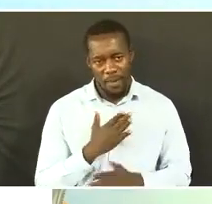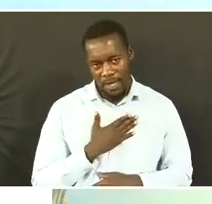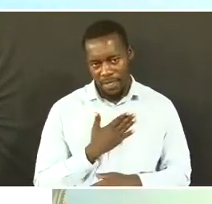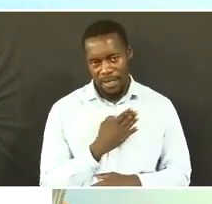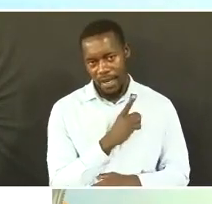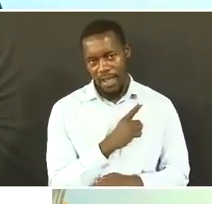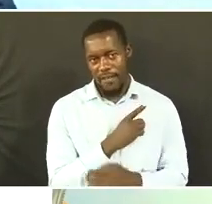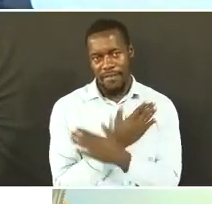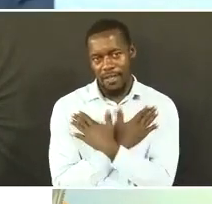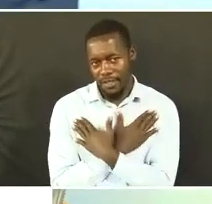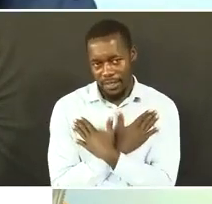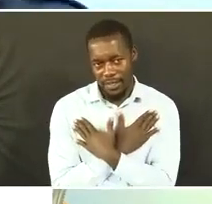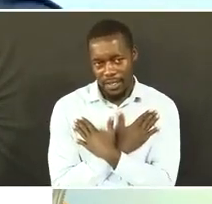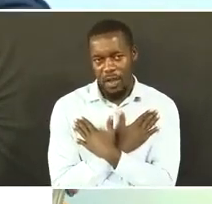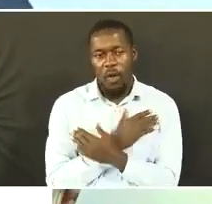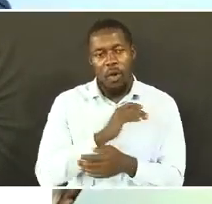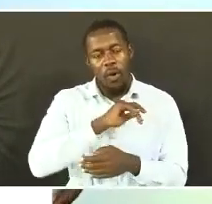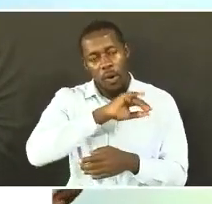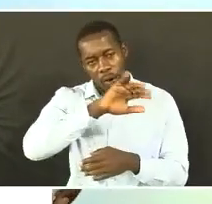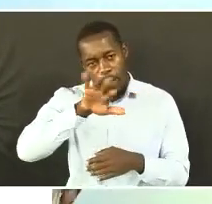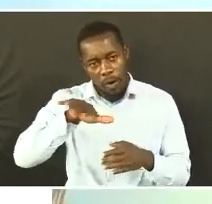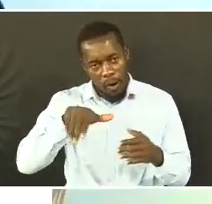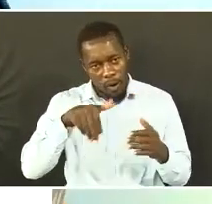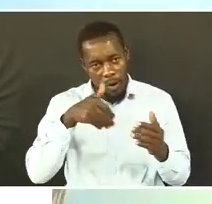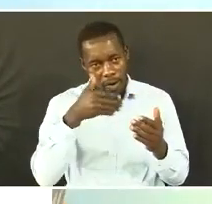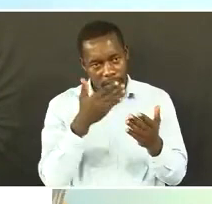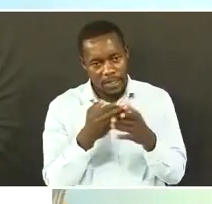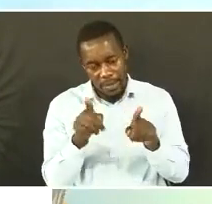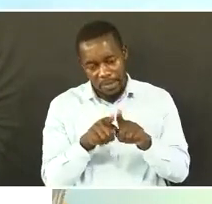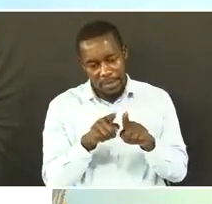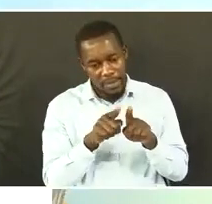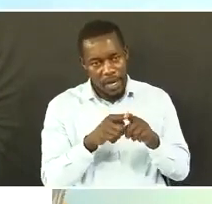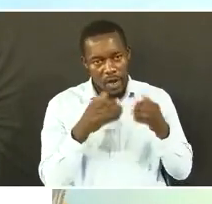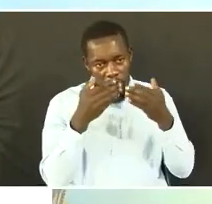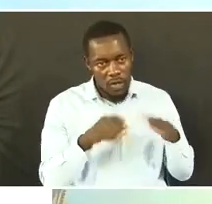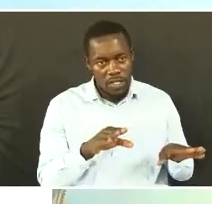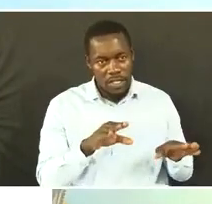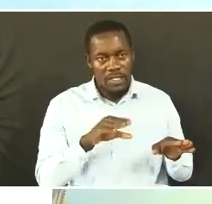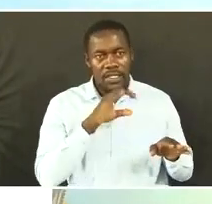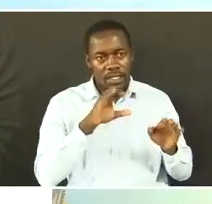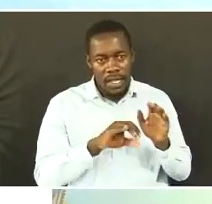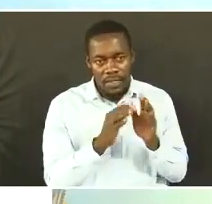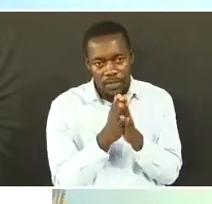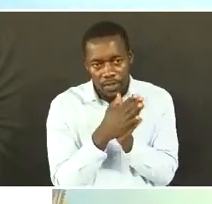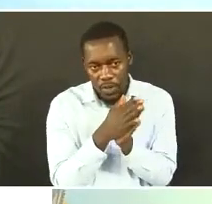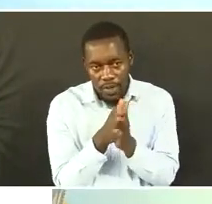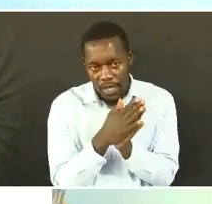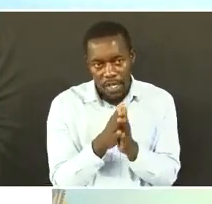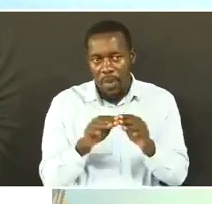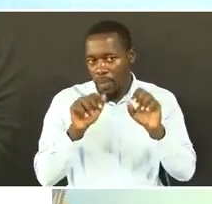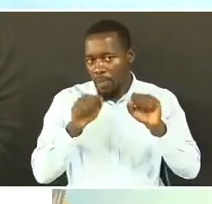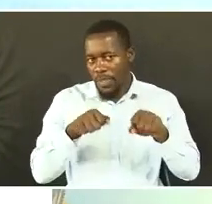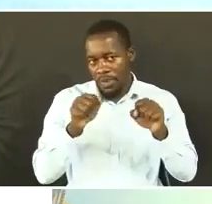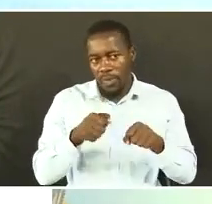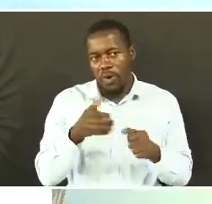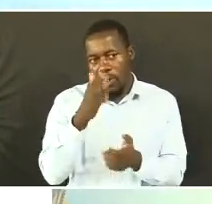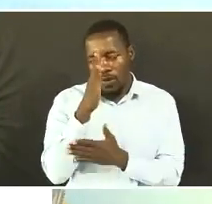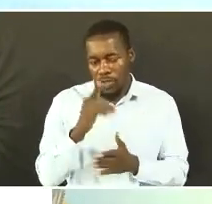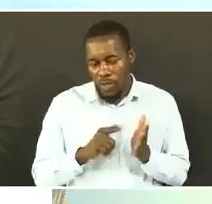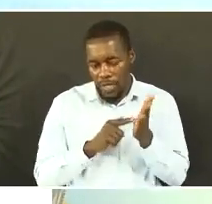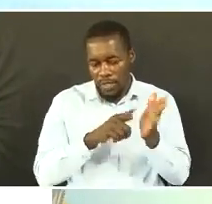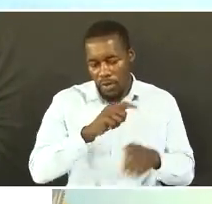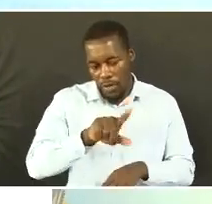friends, that we, like the prodigal son, may reflect upon God's goodness that leads us to